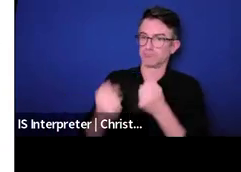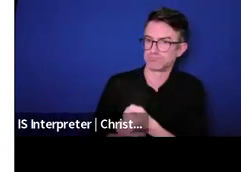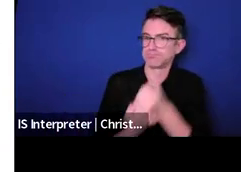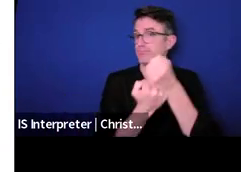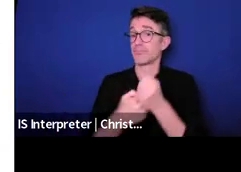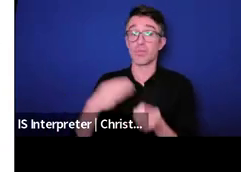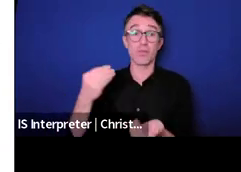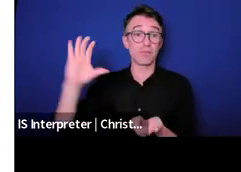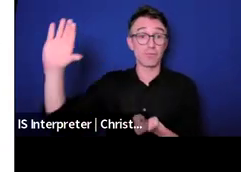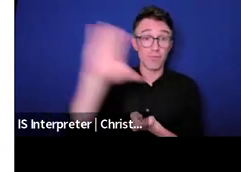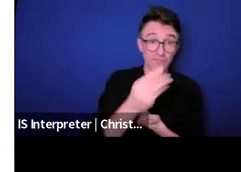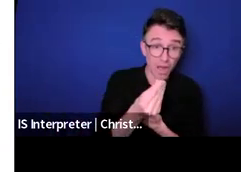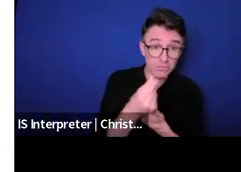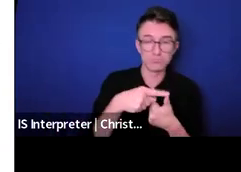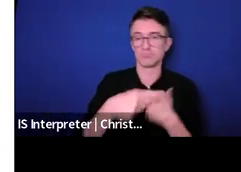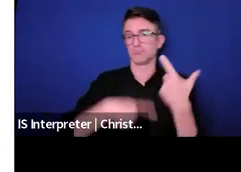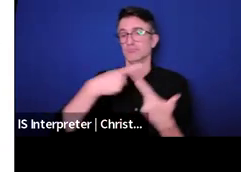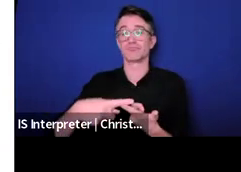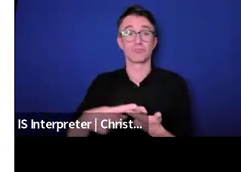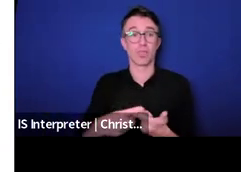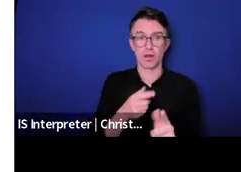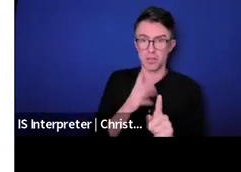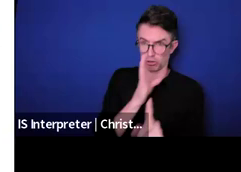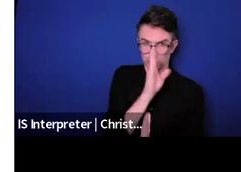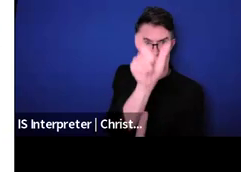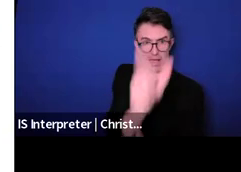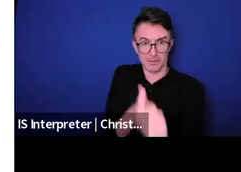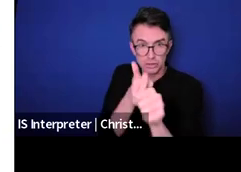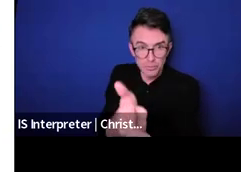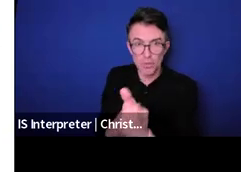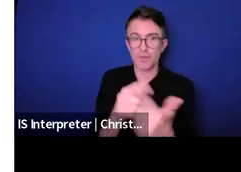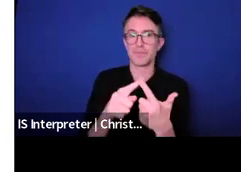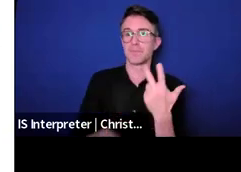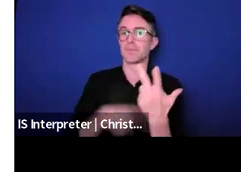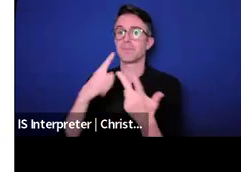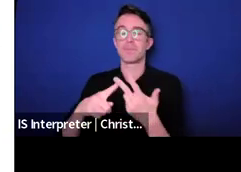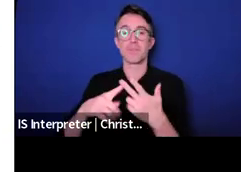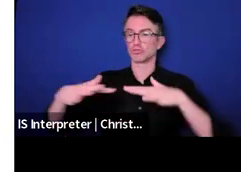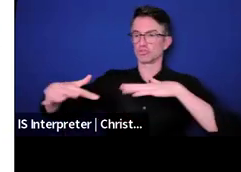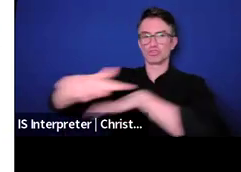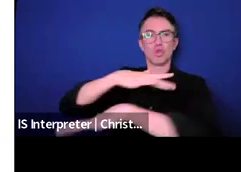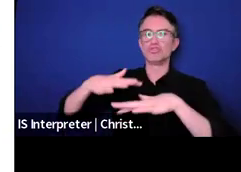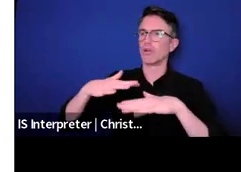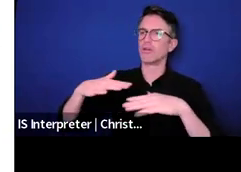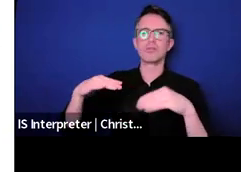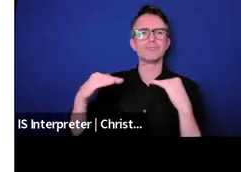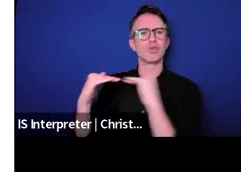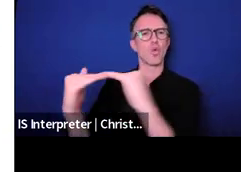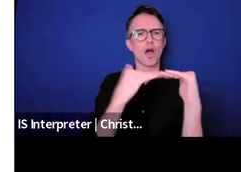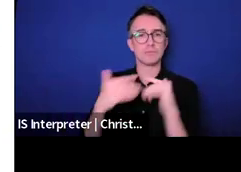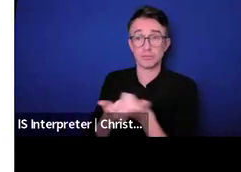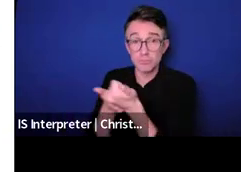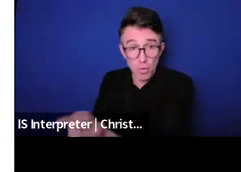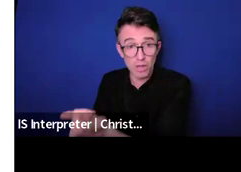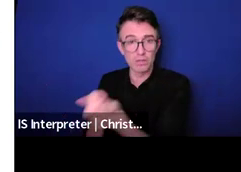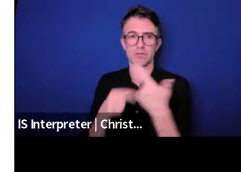whether direct support, whether social norms support, that need to comprise a care and support system. Some of which I've mentioned already, so